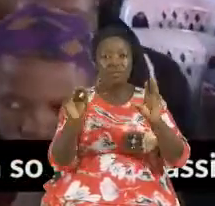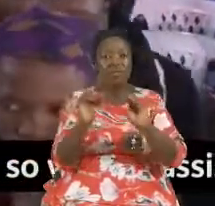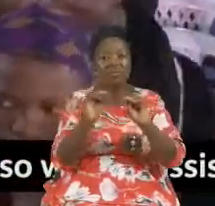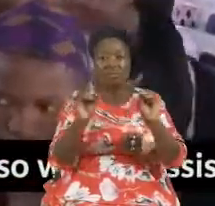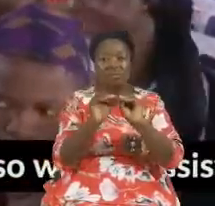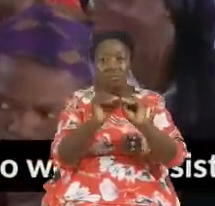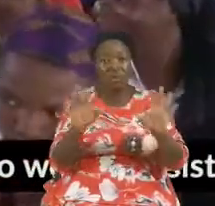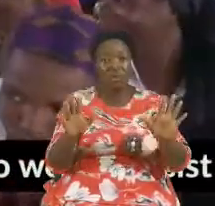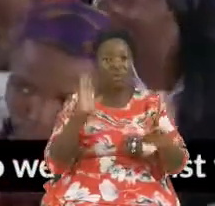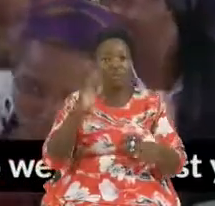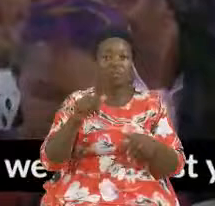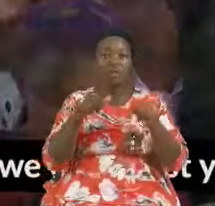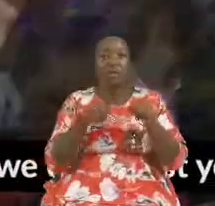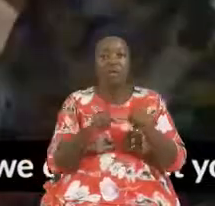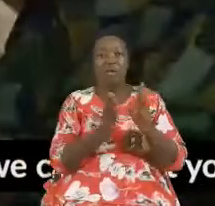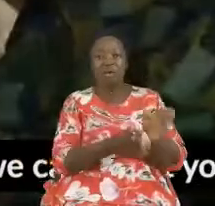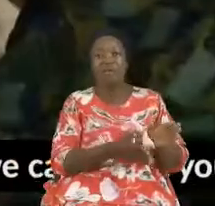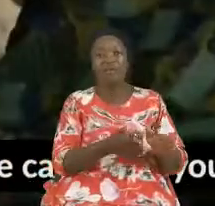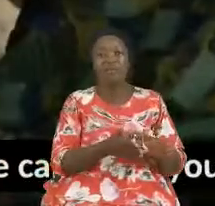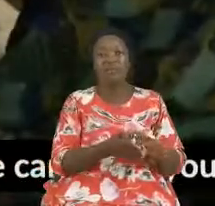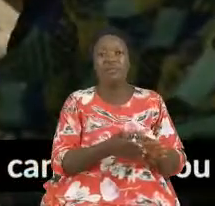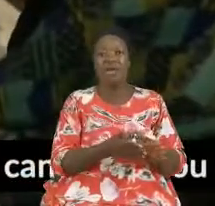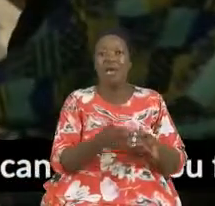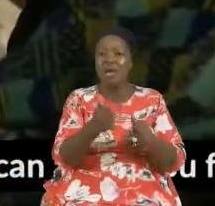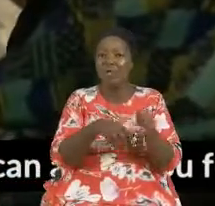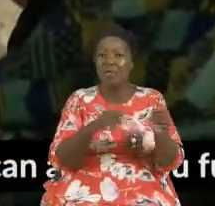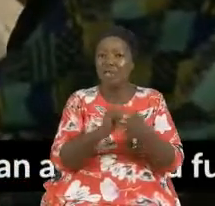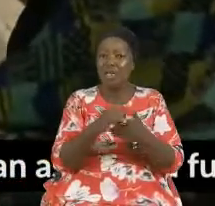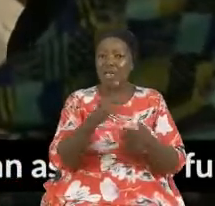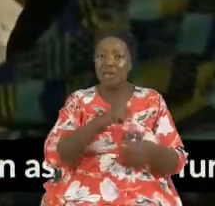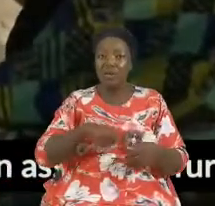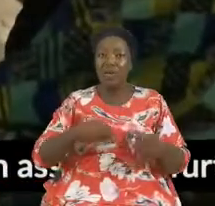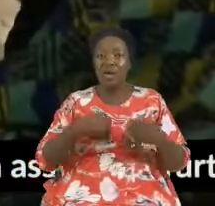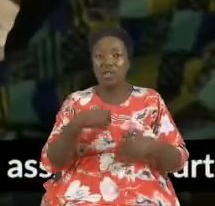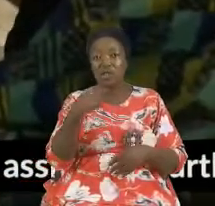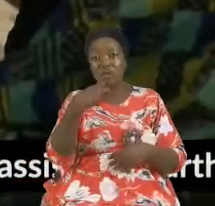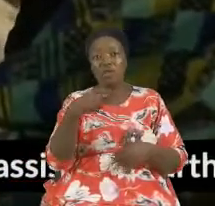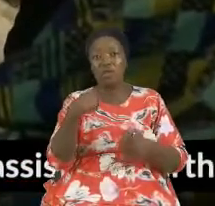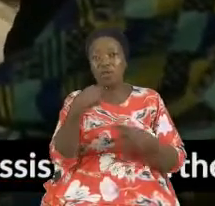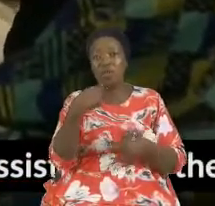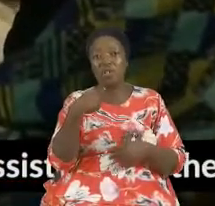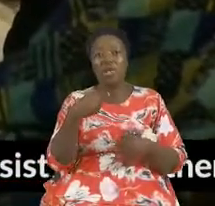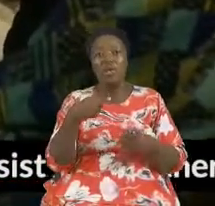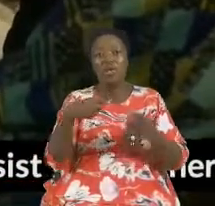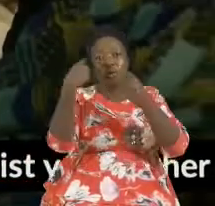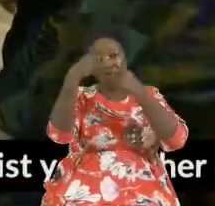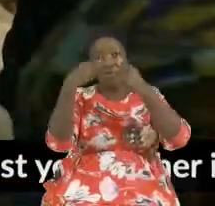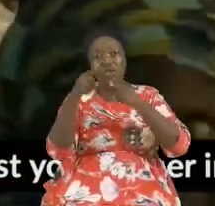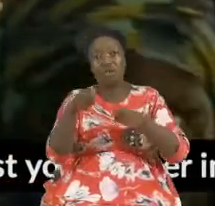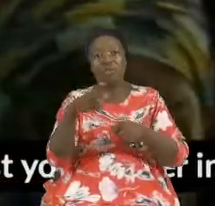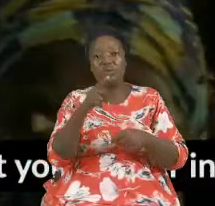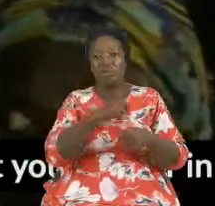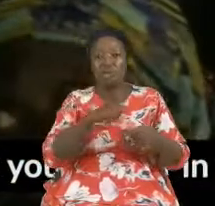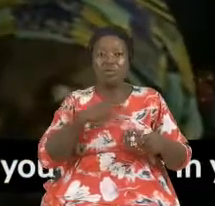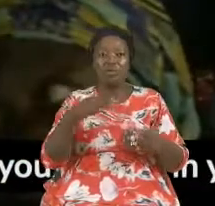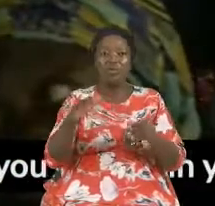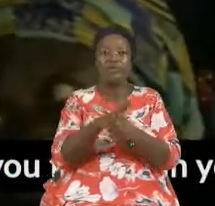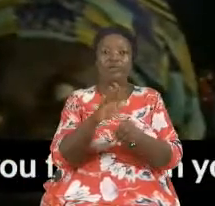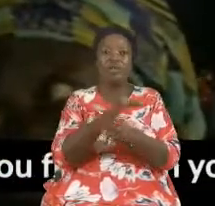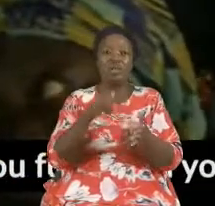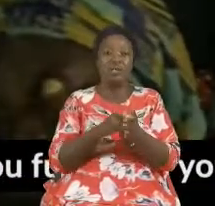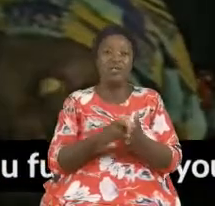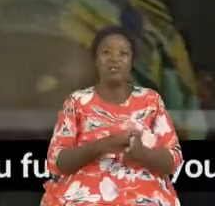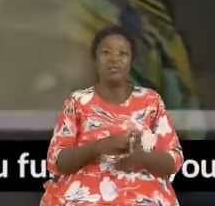day, nothing will remain. Everything that the Lord has spoken concerning you,